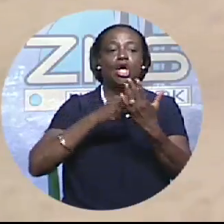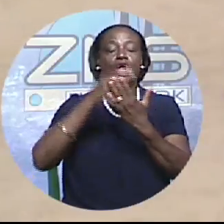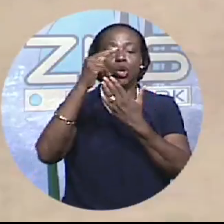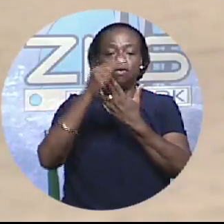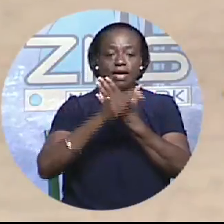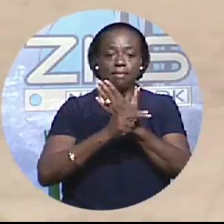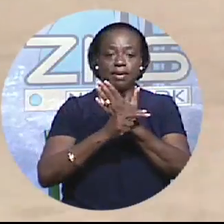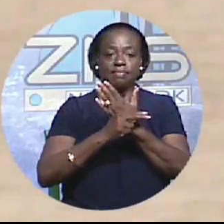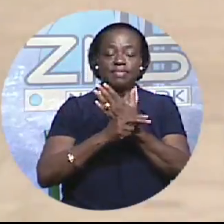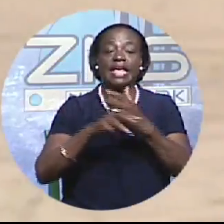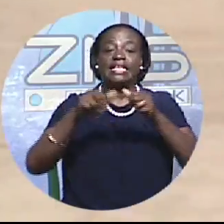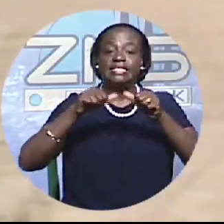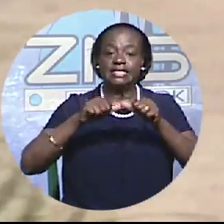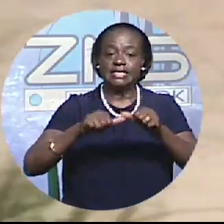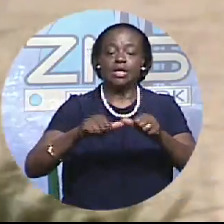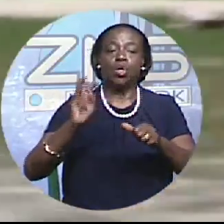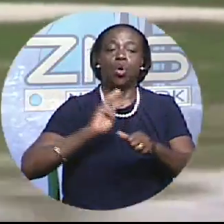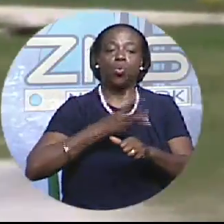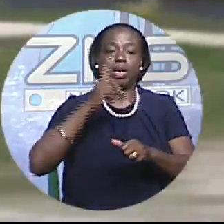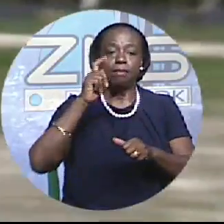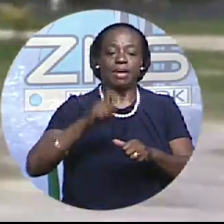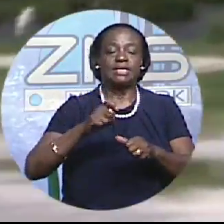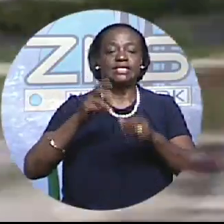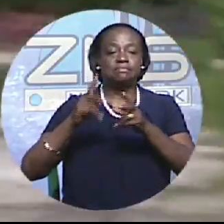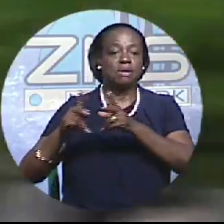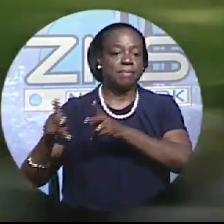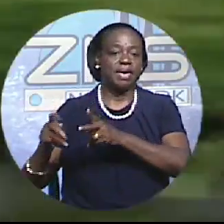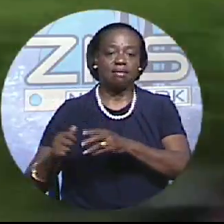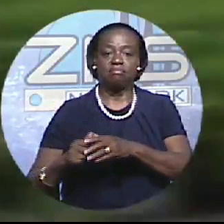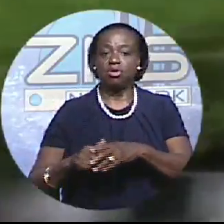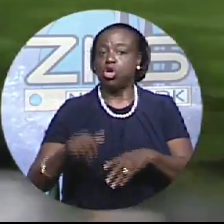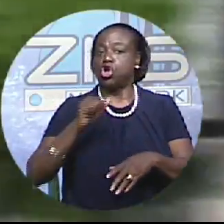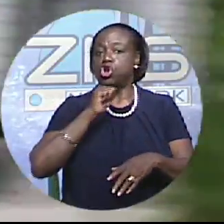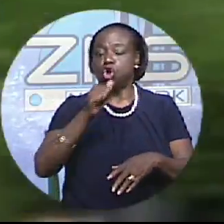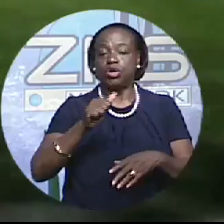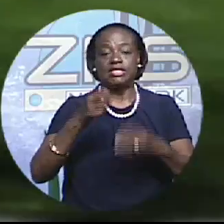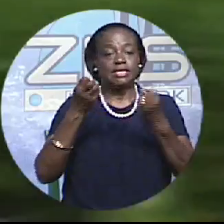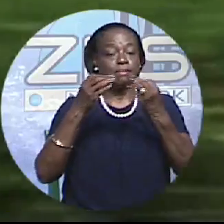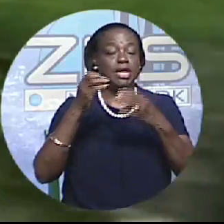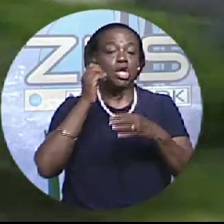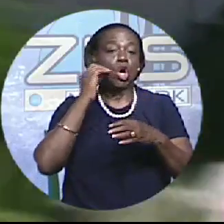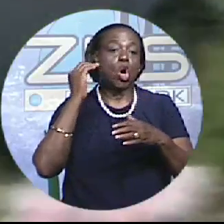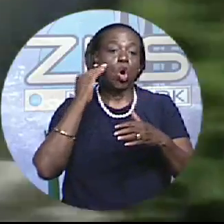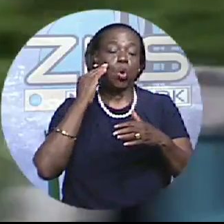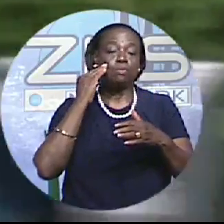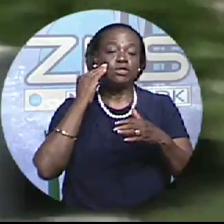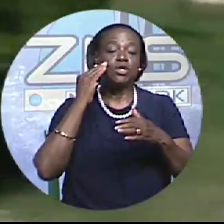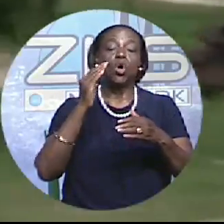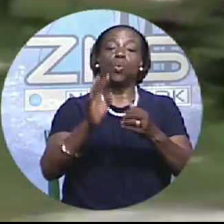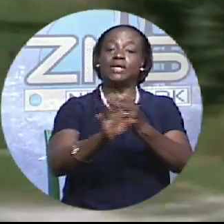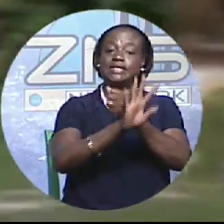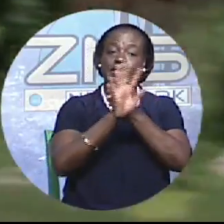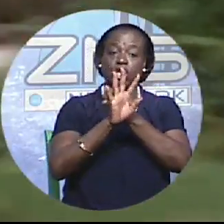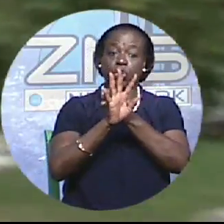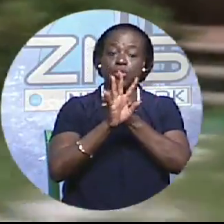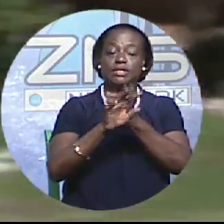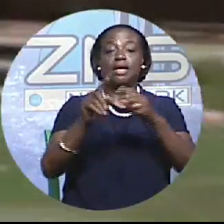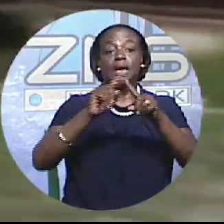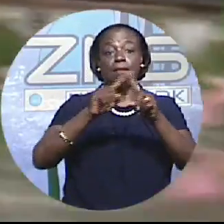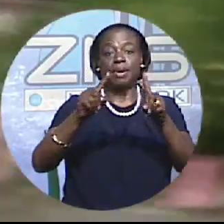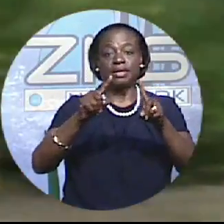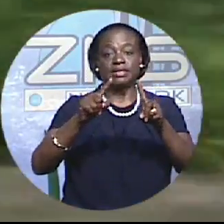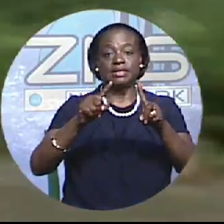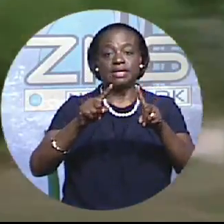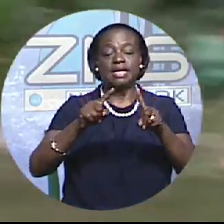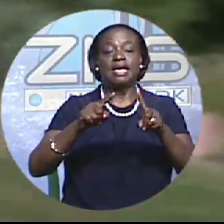But still, we have to prepare. Not many homes in the north were secured, but Deputy Chief Counselor Tito Thurston said residents know what to